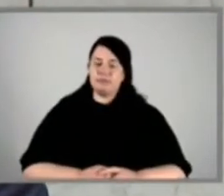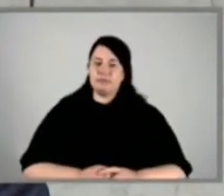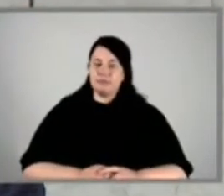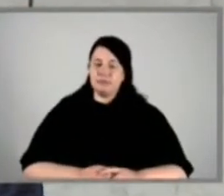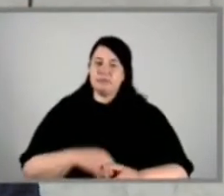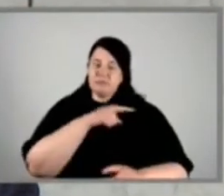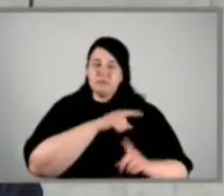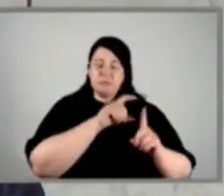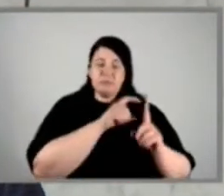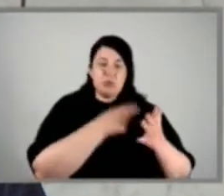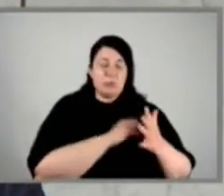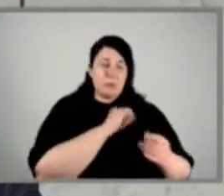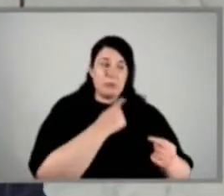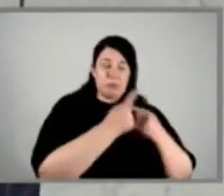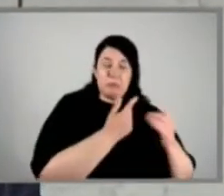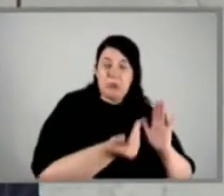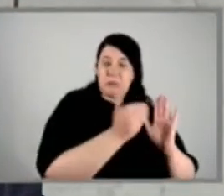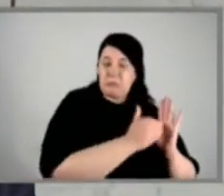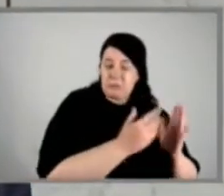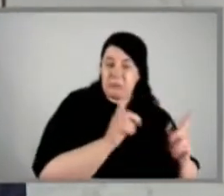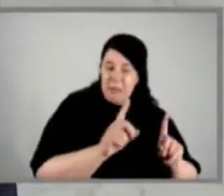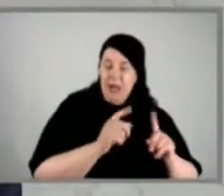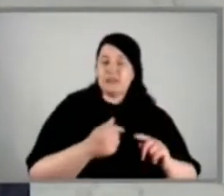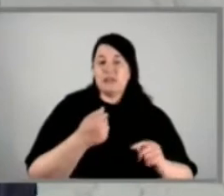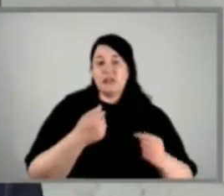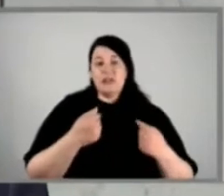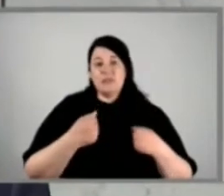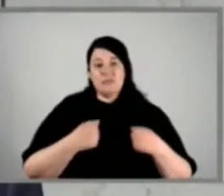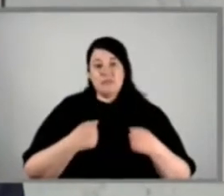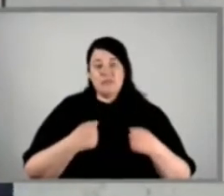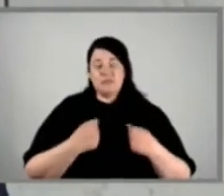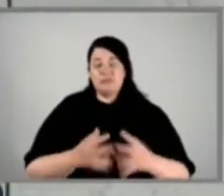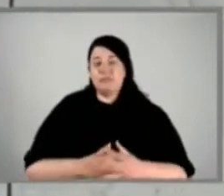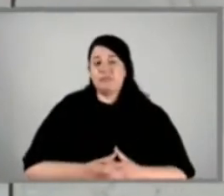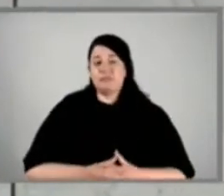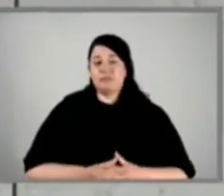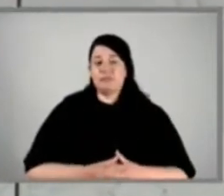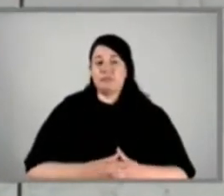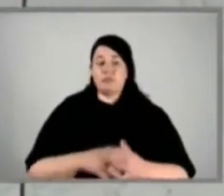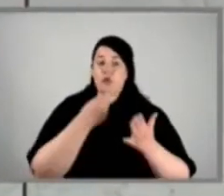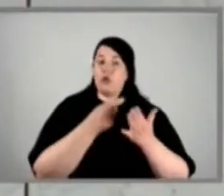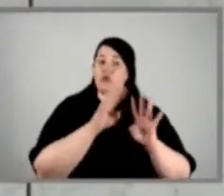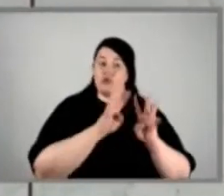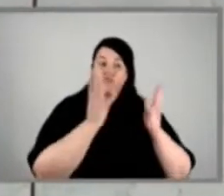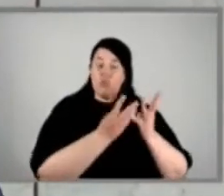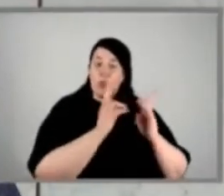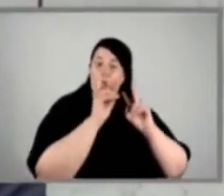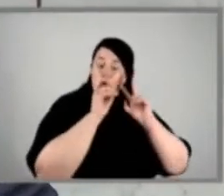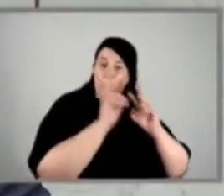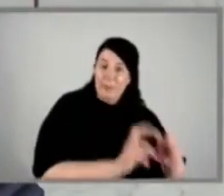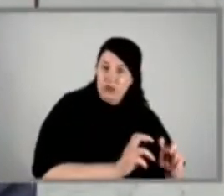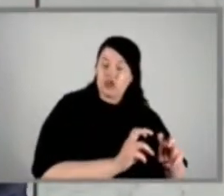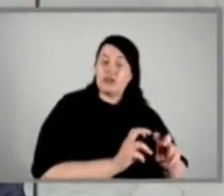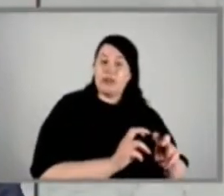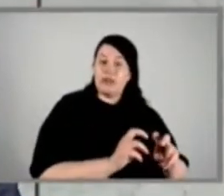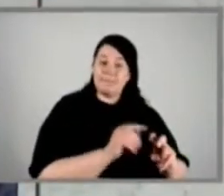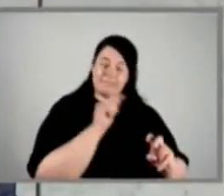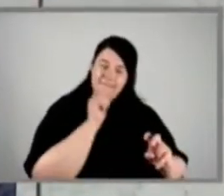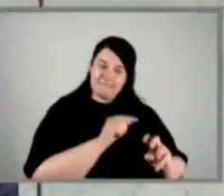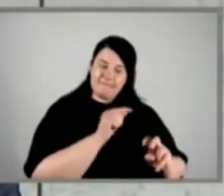One of the key findings, conclusions of the Royal Commission was that